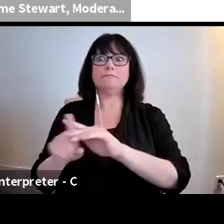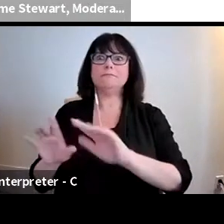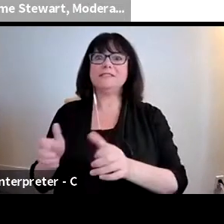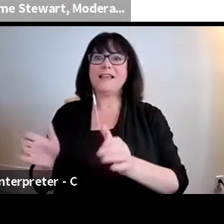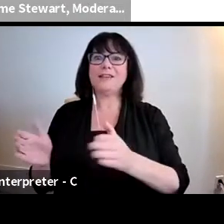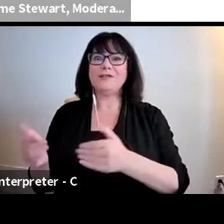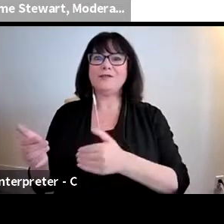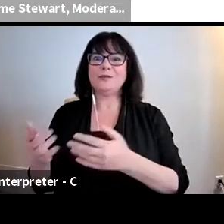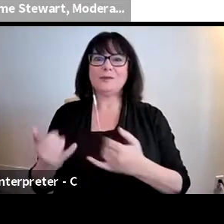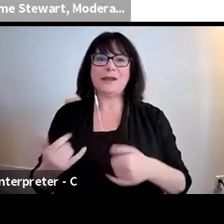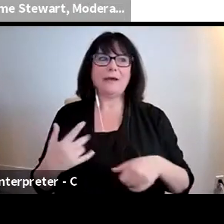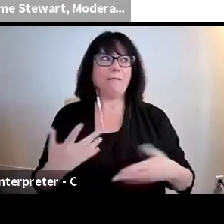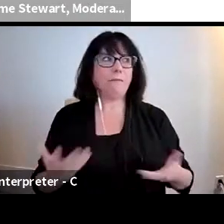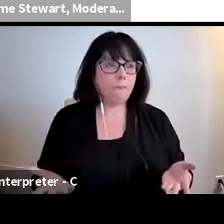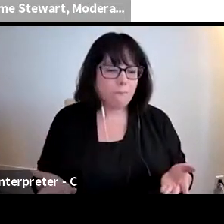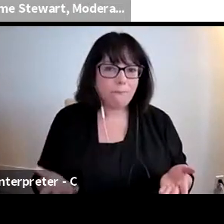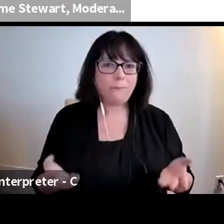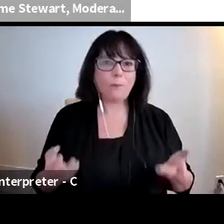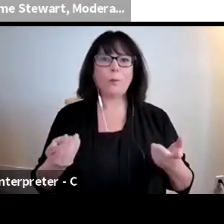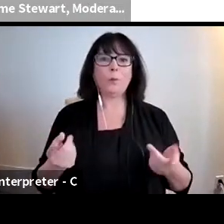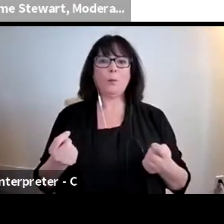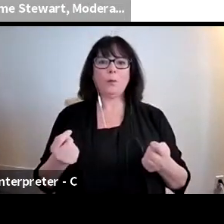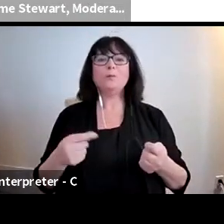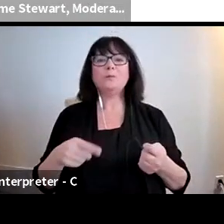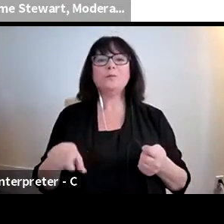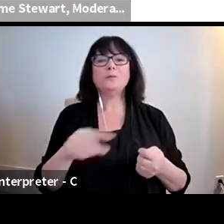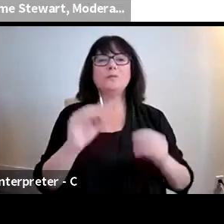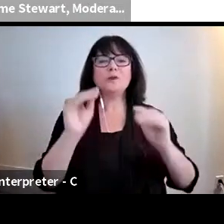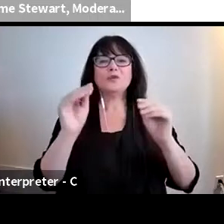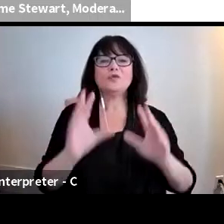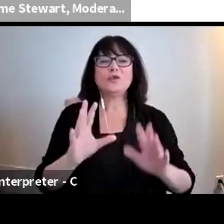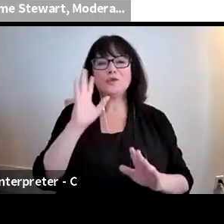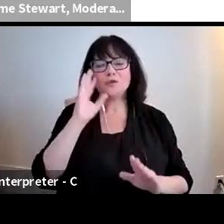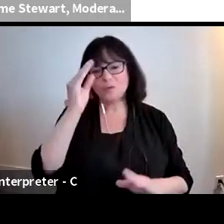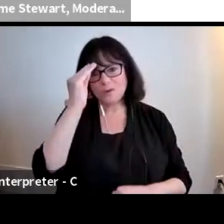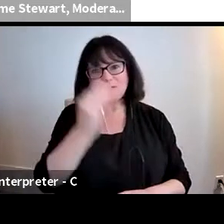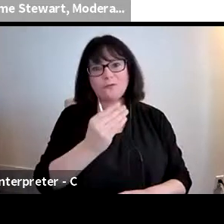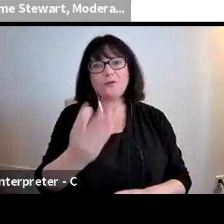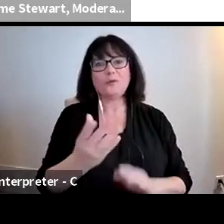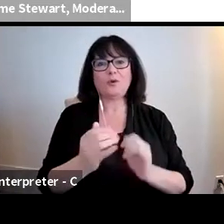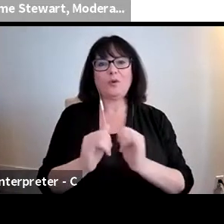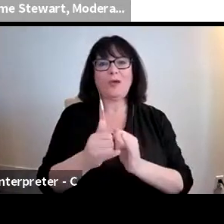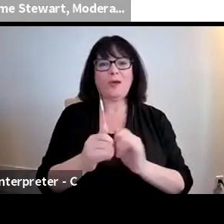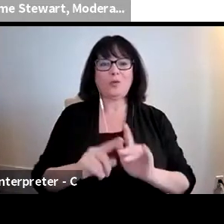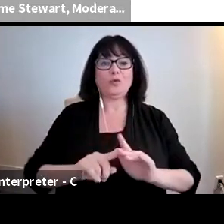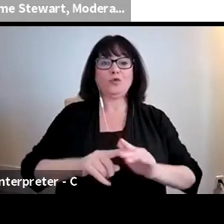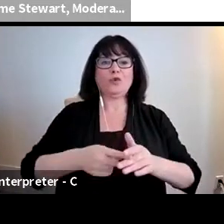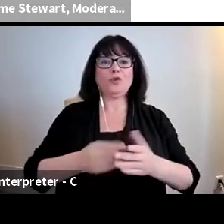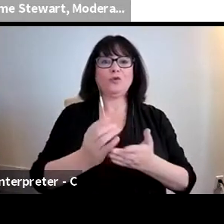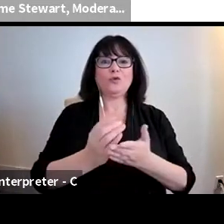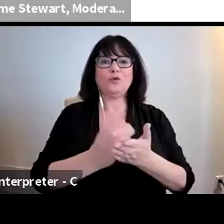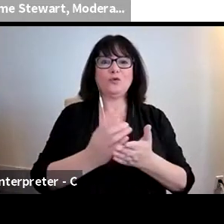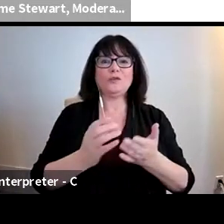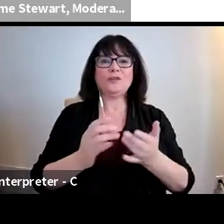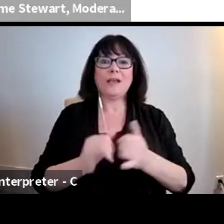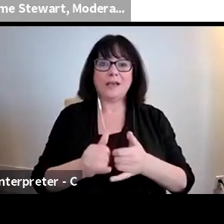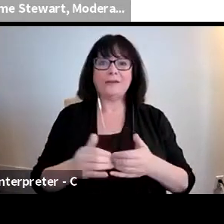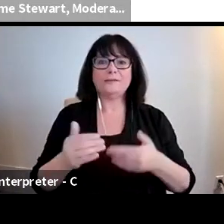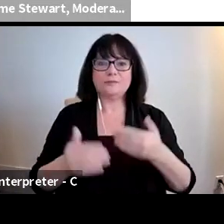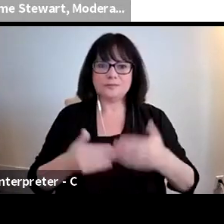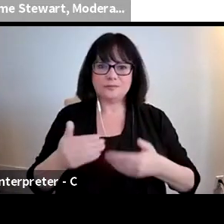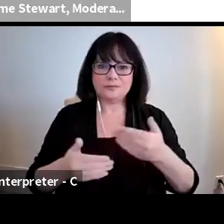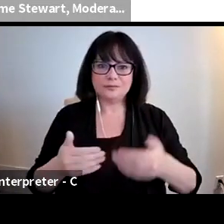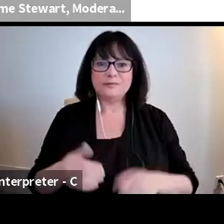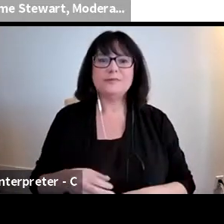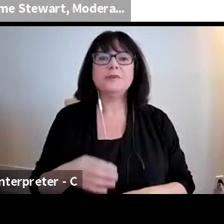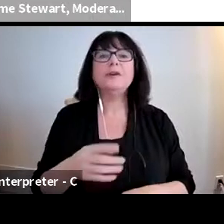to hear from your instructors about how they will start off the course and explain how it's all going to work. You'll be relying heavily on the Moodle site